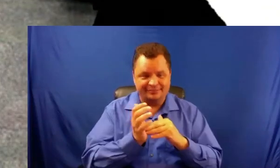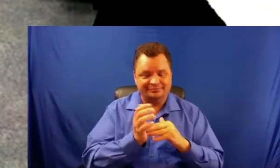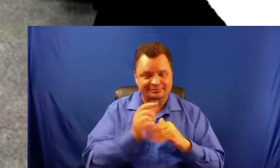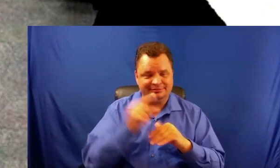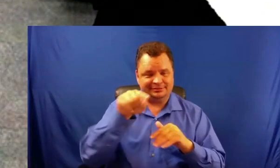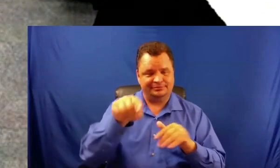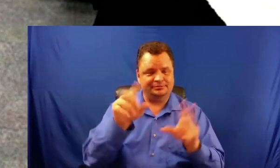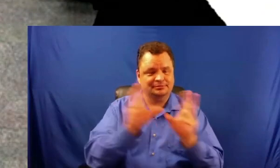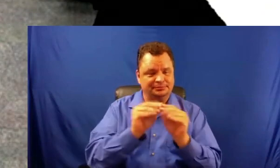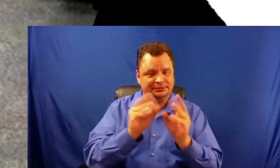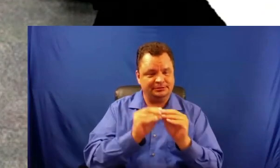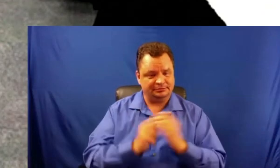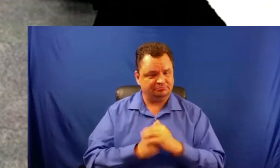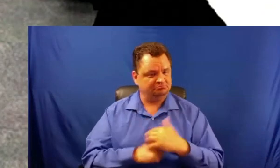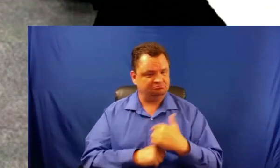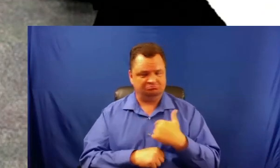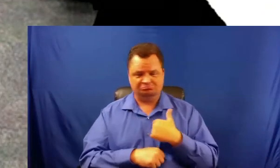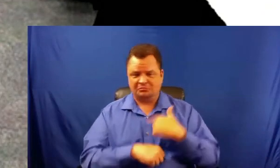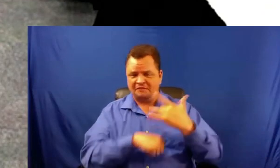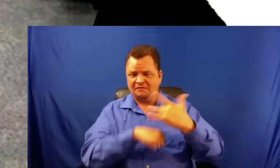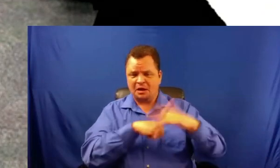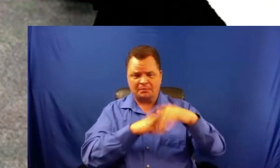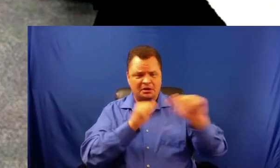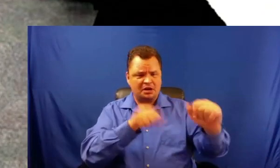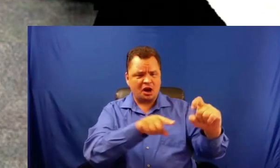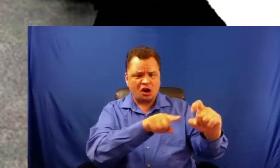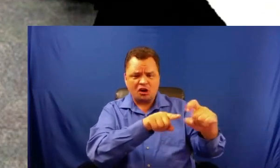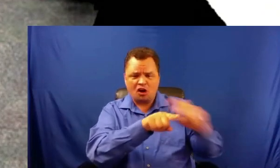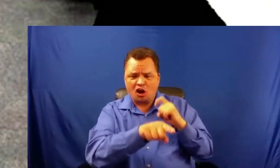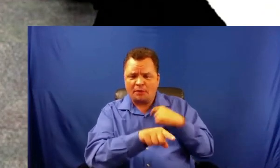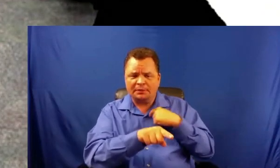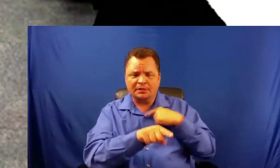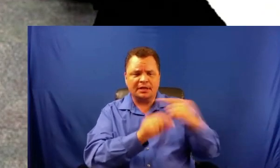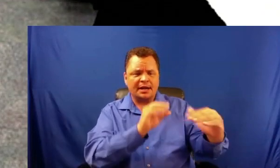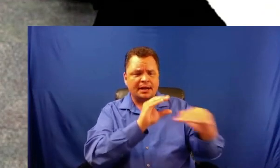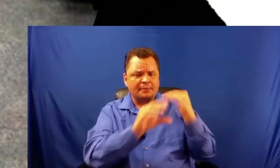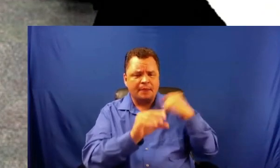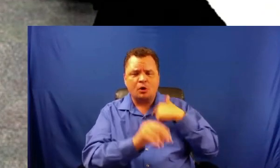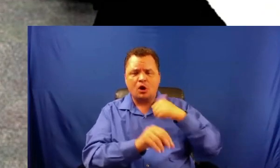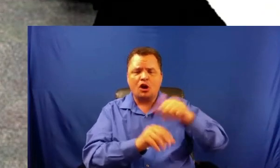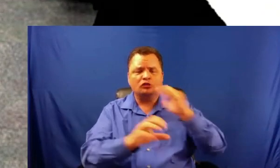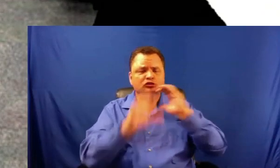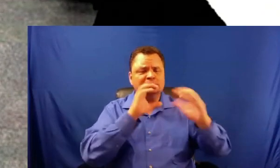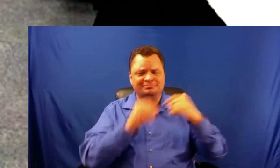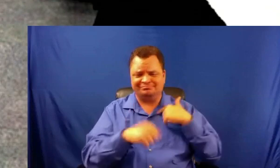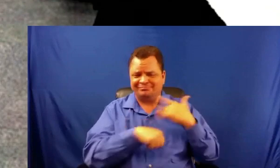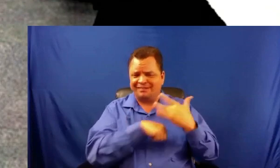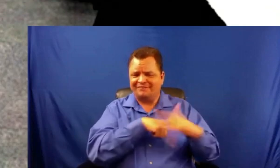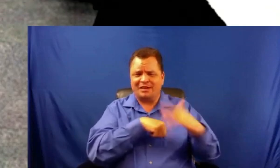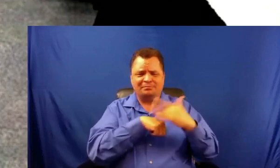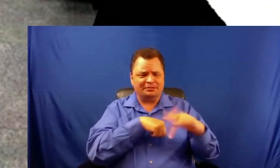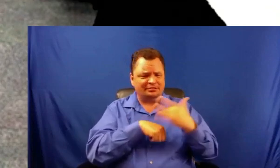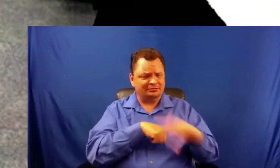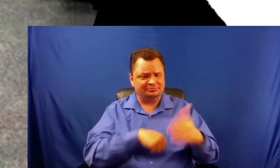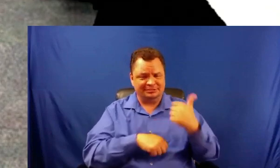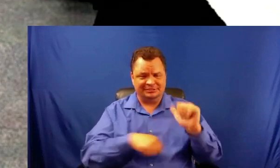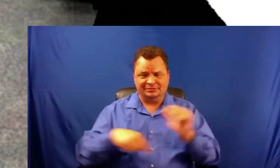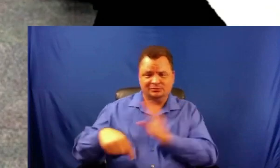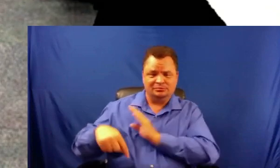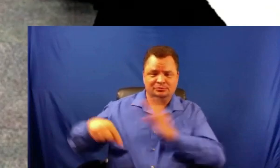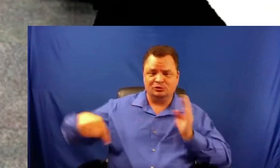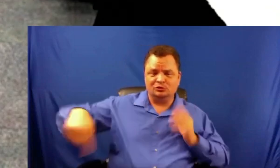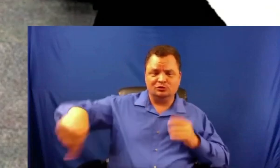available for calls or emails or any other means of communication from any of the board members, and